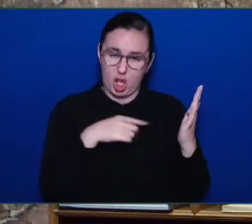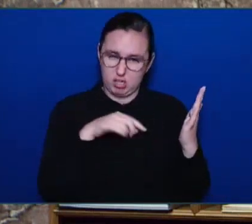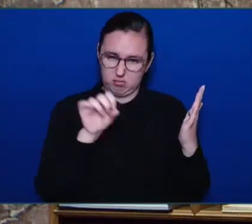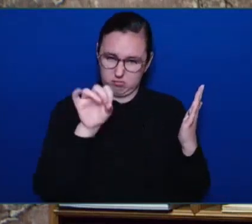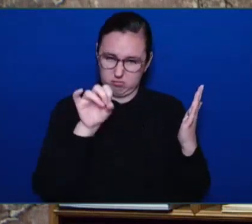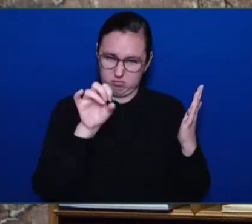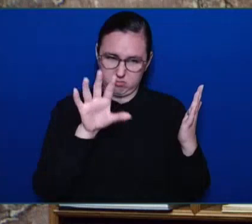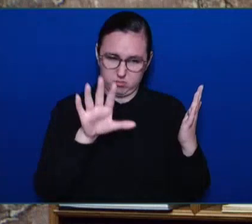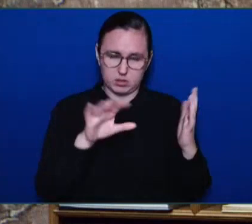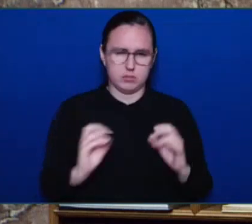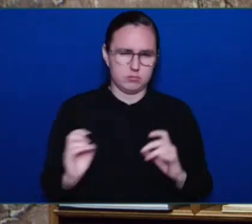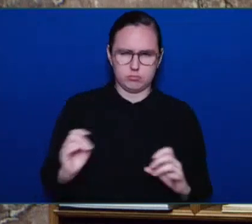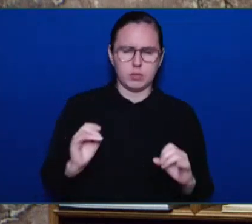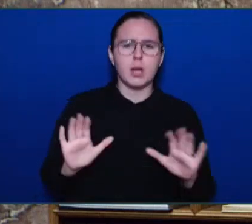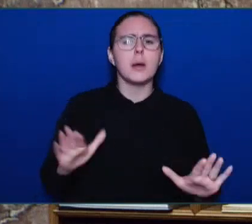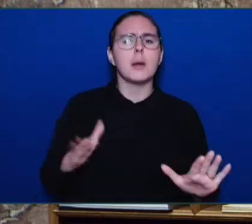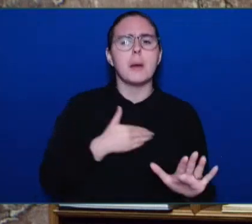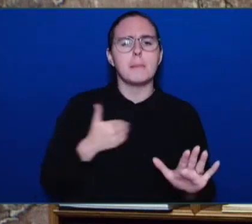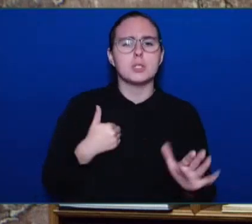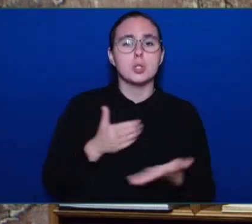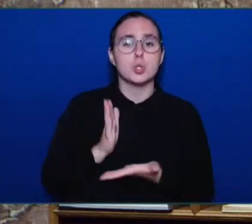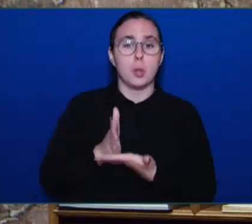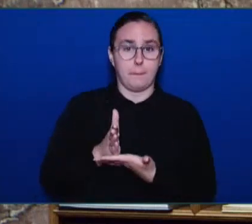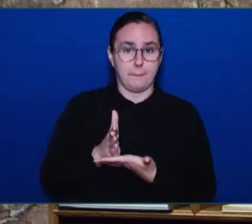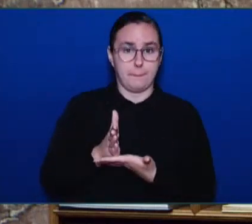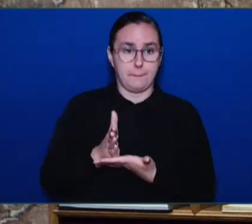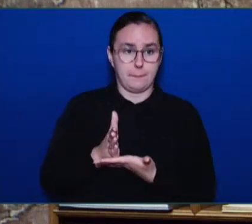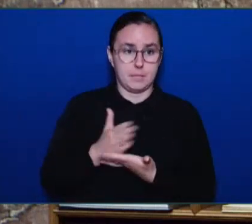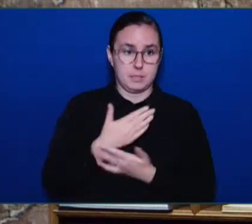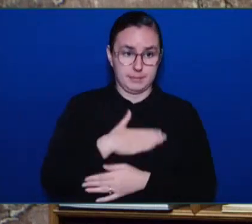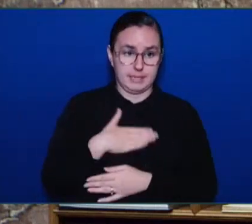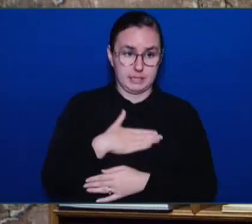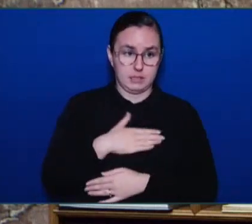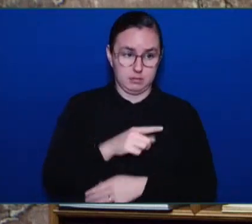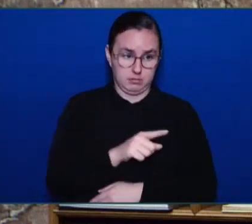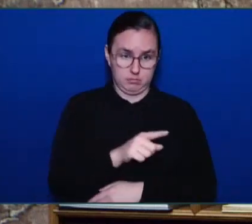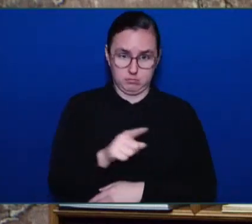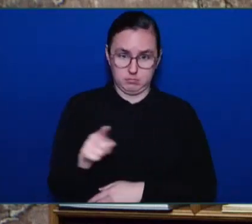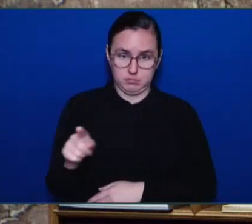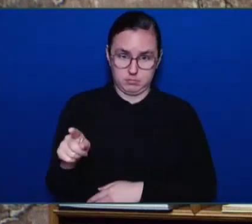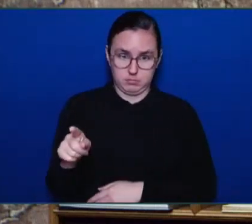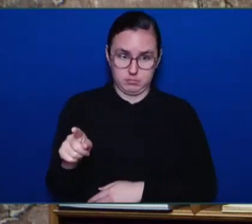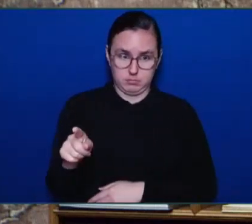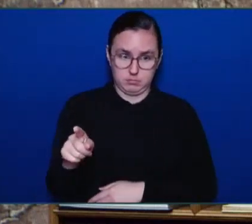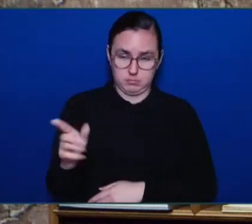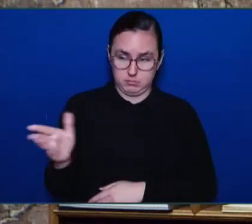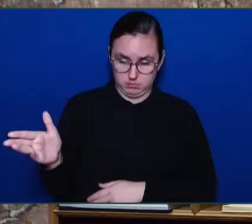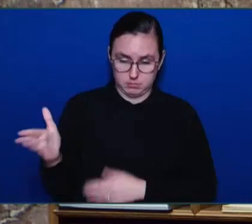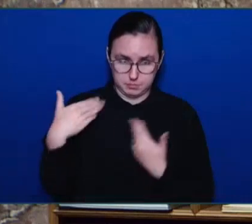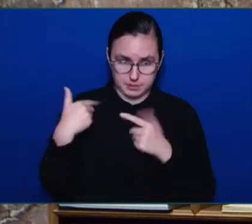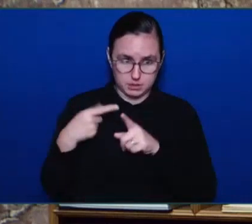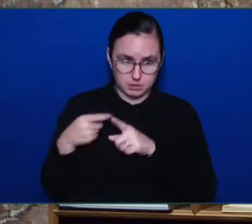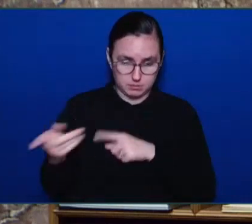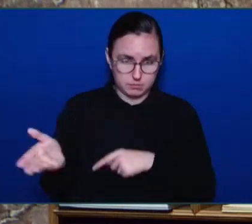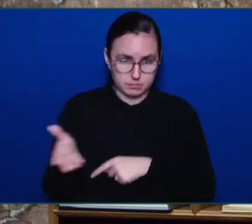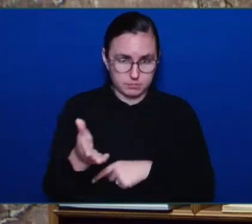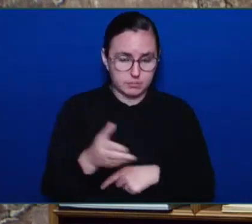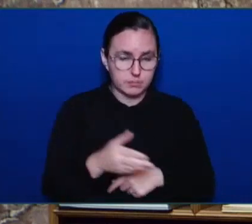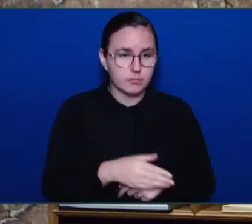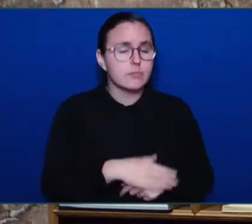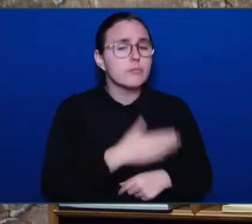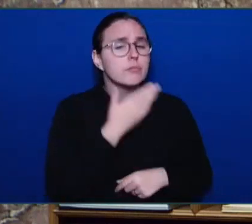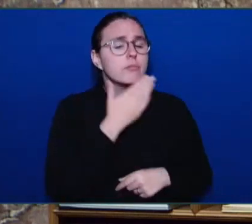will stop now, please. Minister will continue. Thank you, Honourable Speaker. When gang